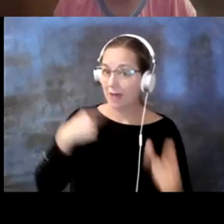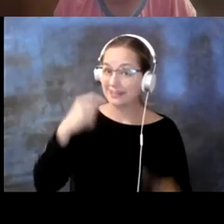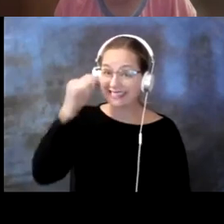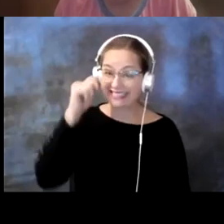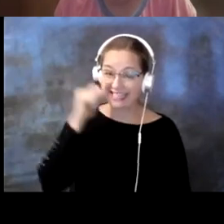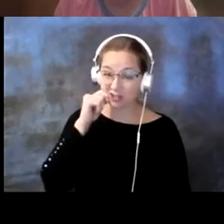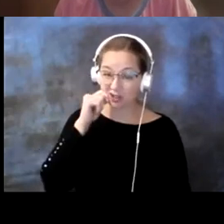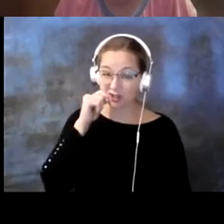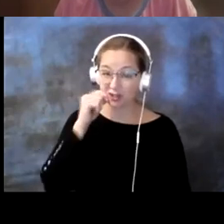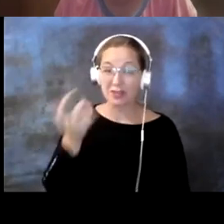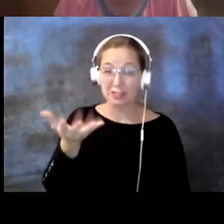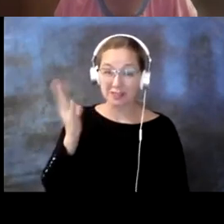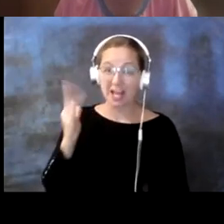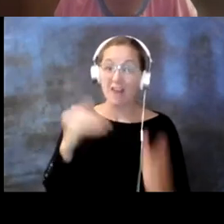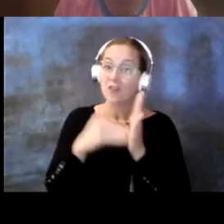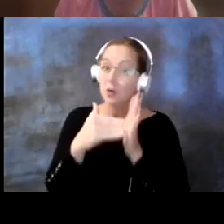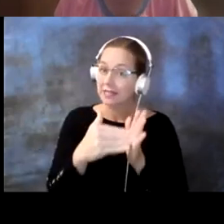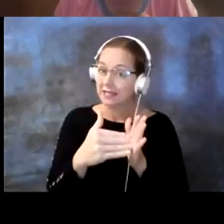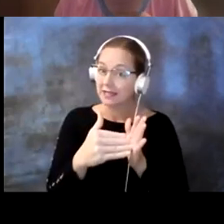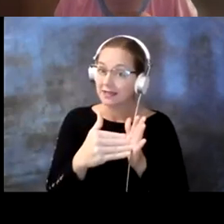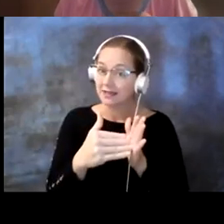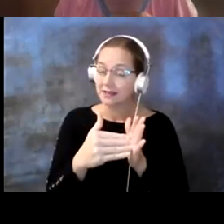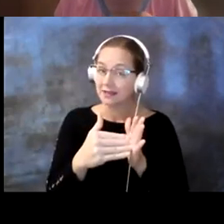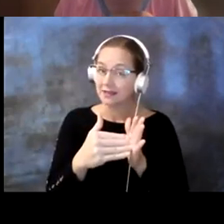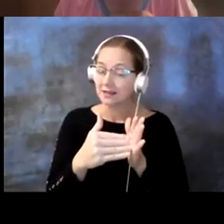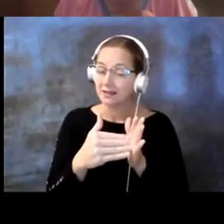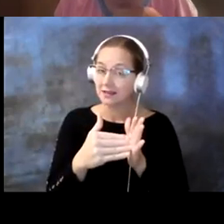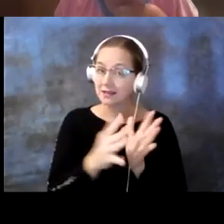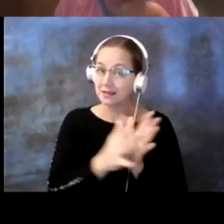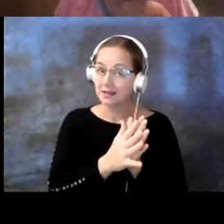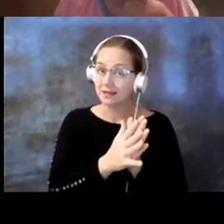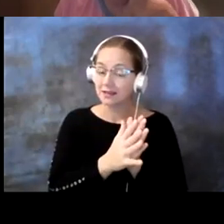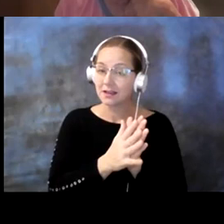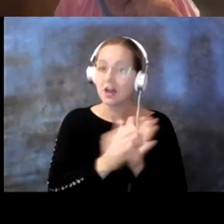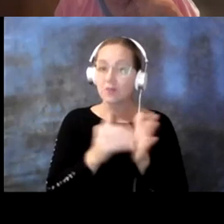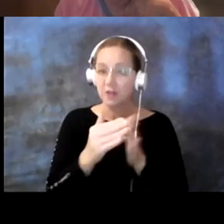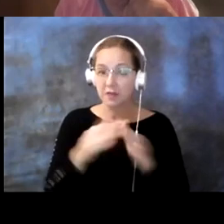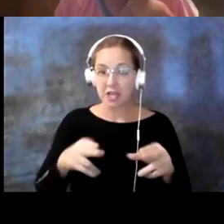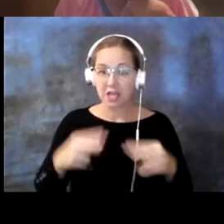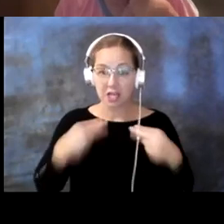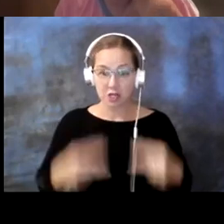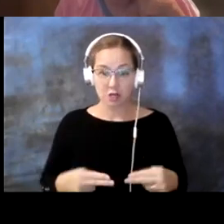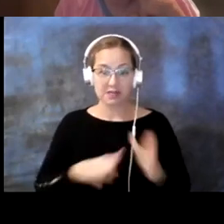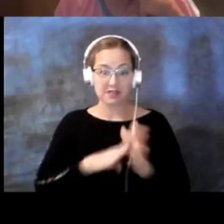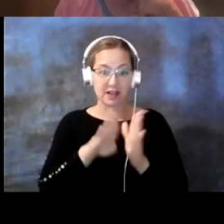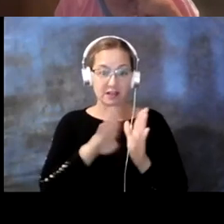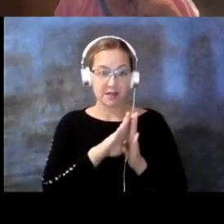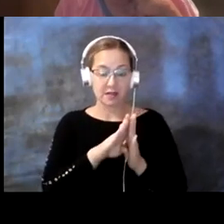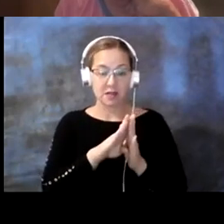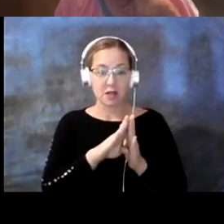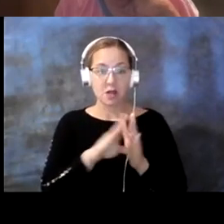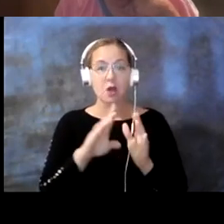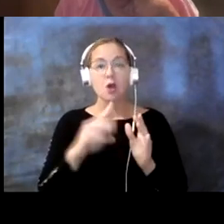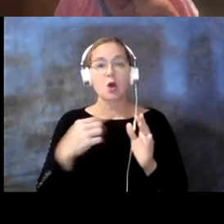is quite frequently in human development. This is when we're first going to a sexual health provider and